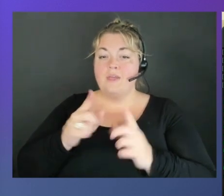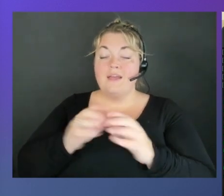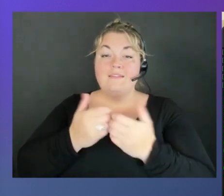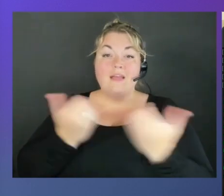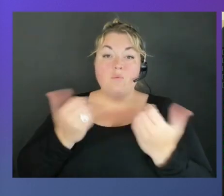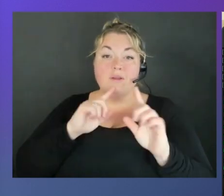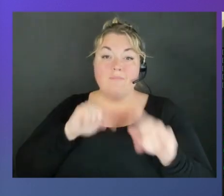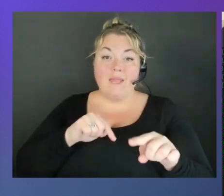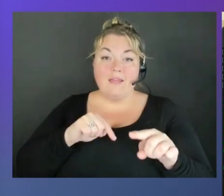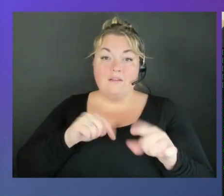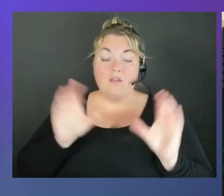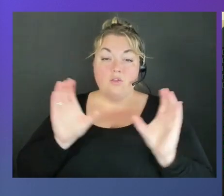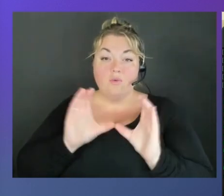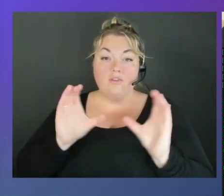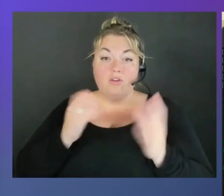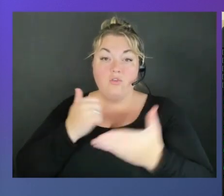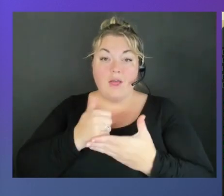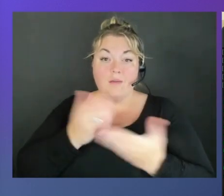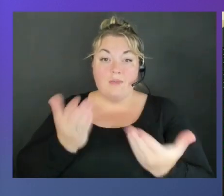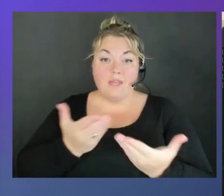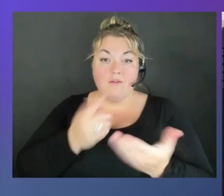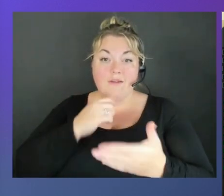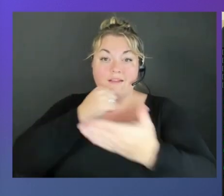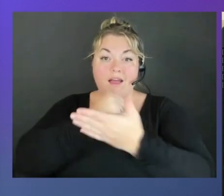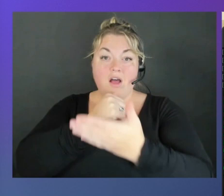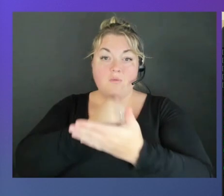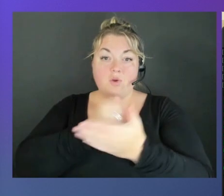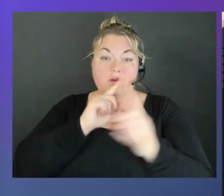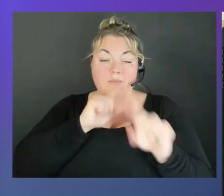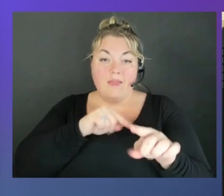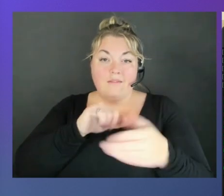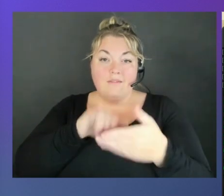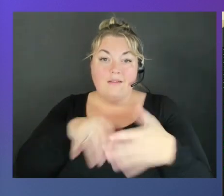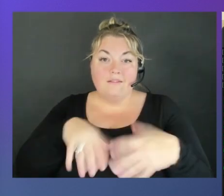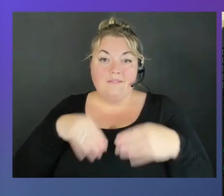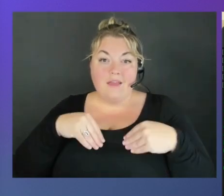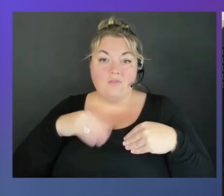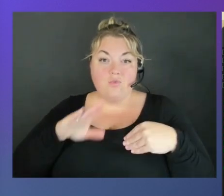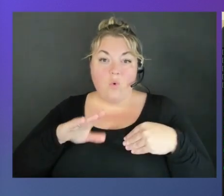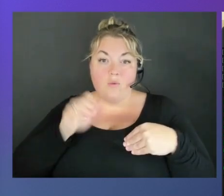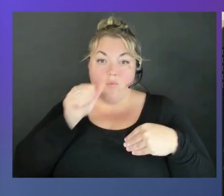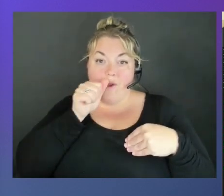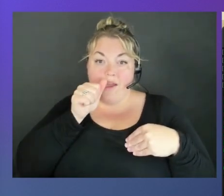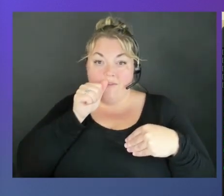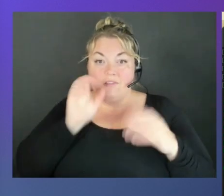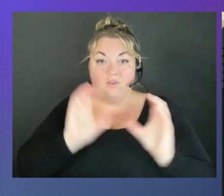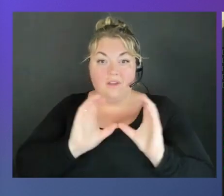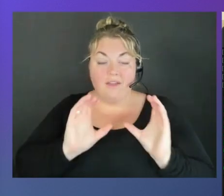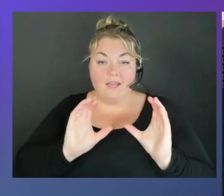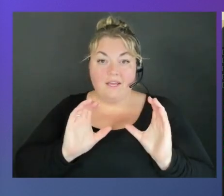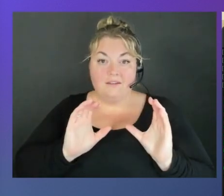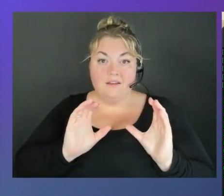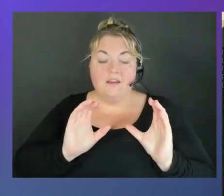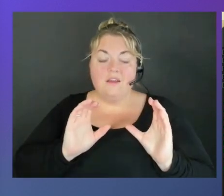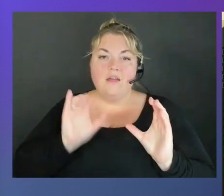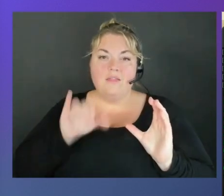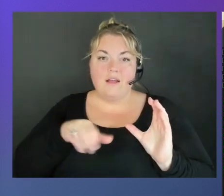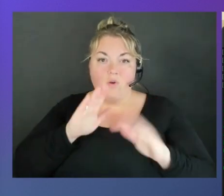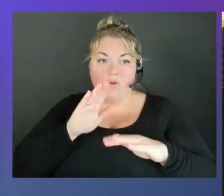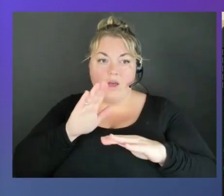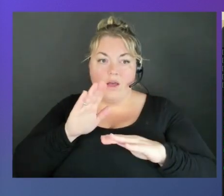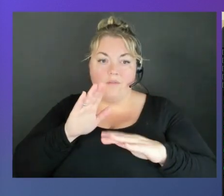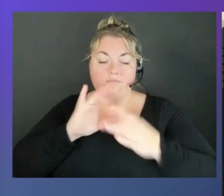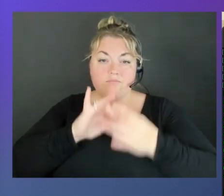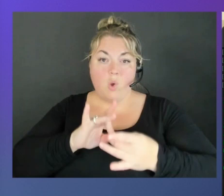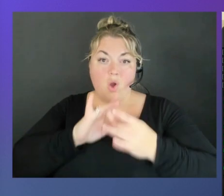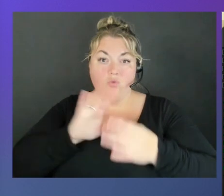The credential helper here is a helper command that takes your private certificate that is on your server, wherever